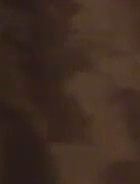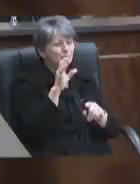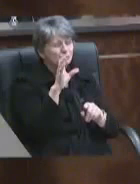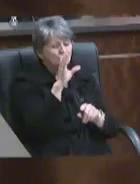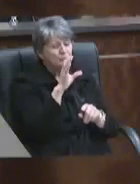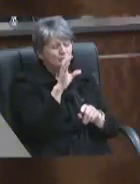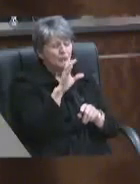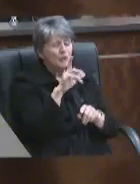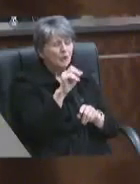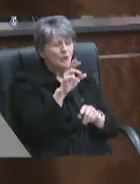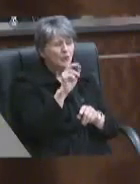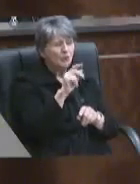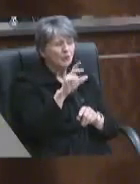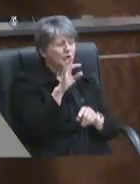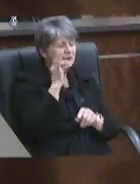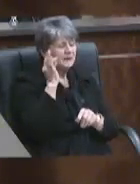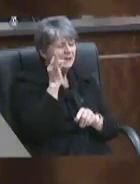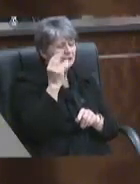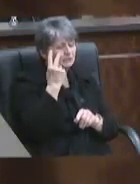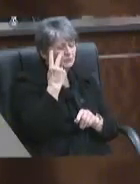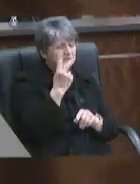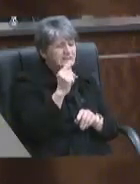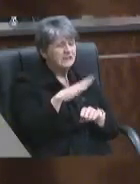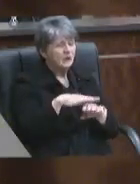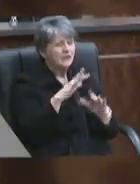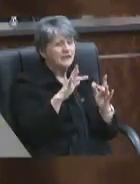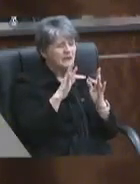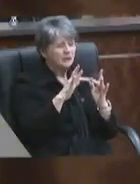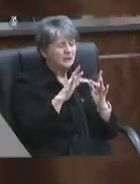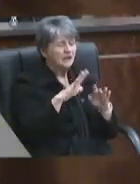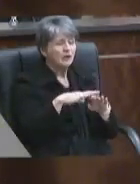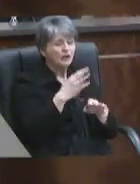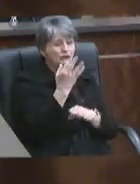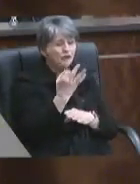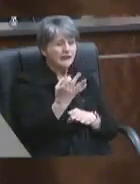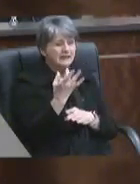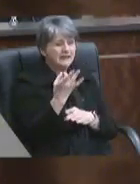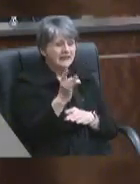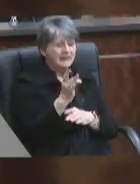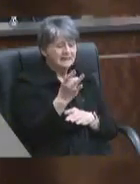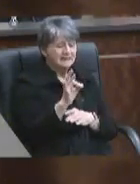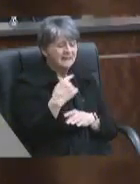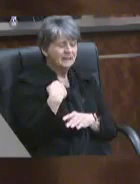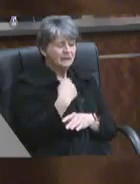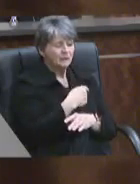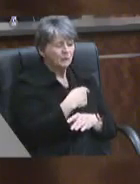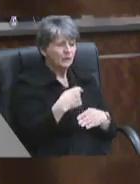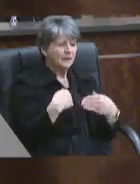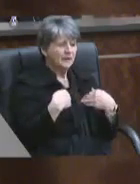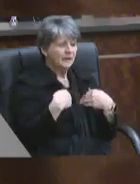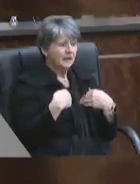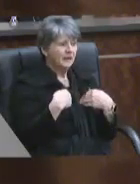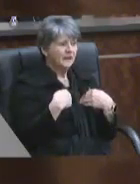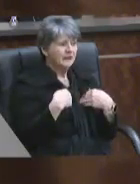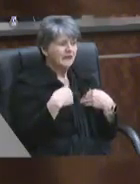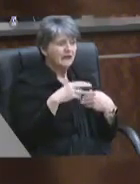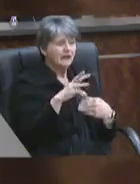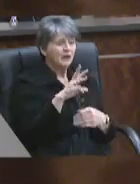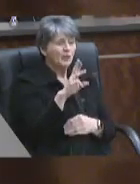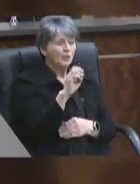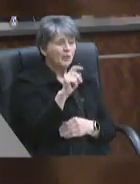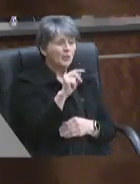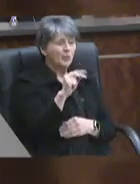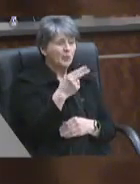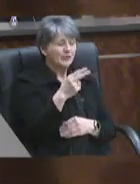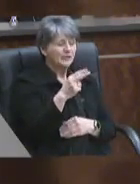that in the on the internet. On Friday the 18th, we had a wreath laying ceremony